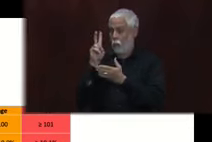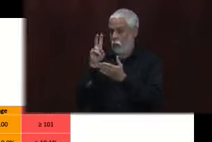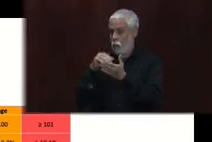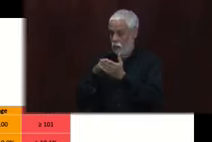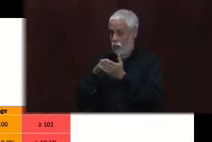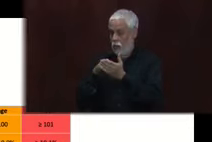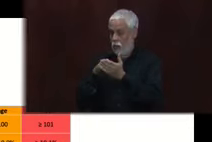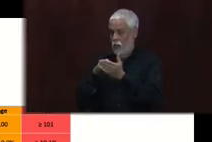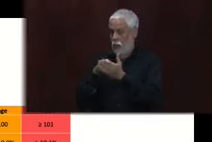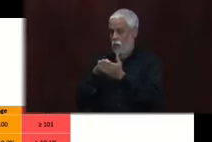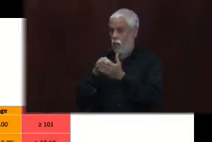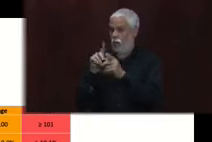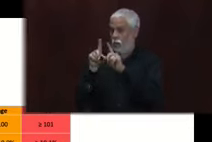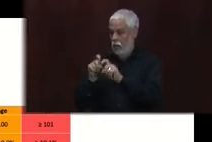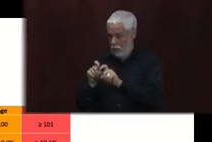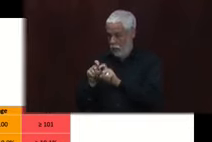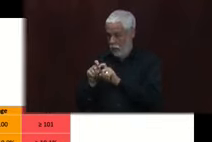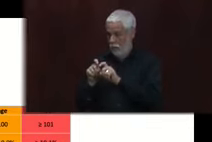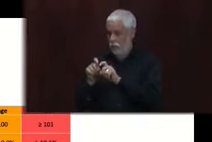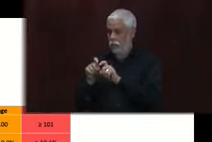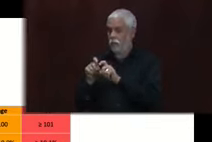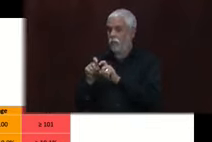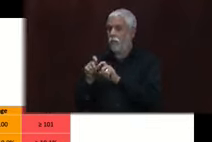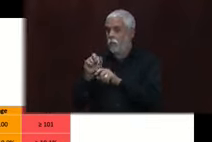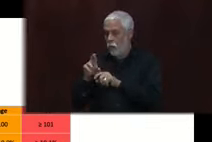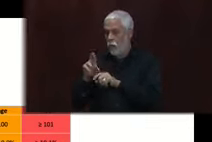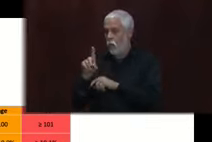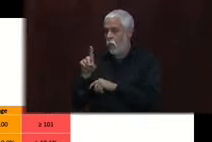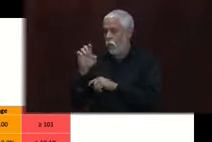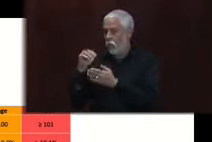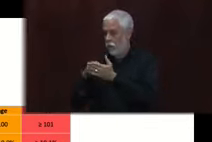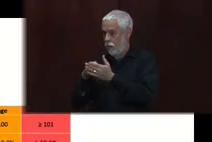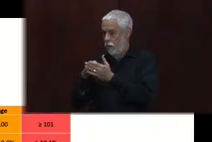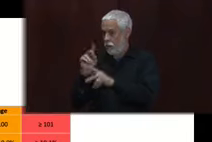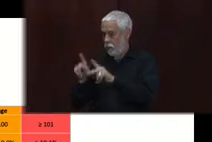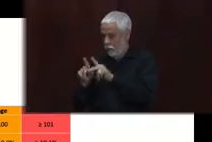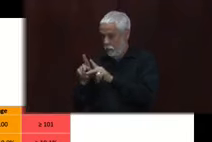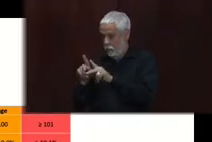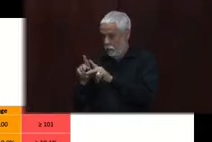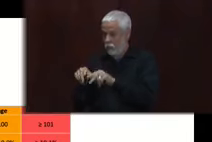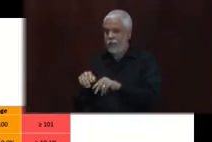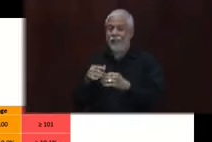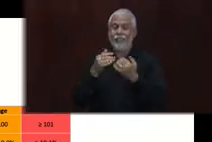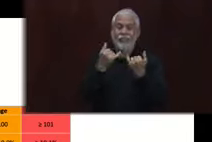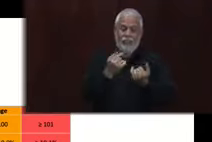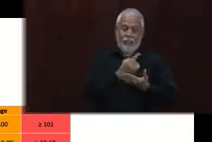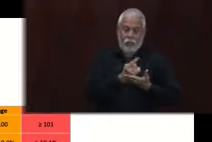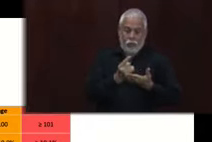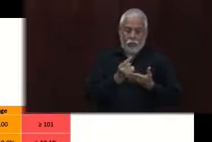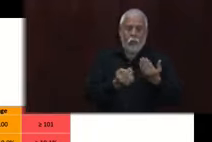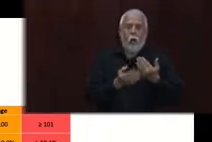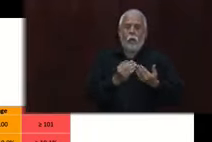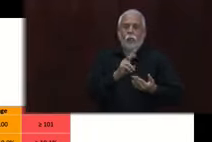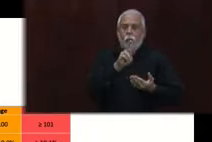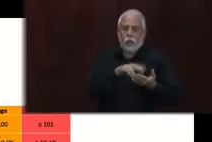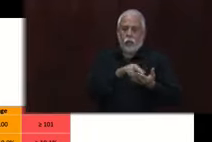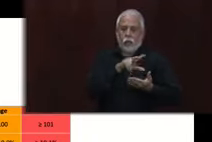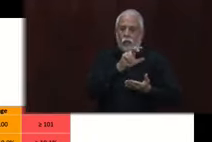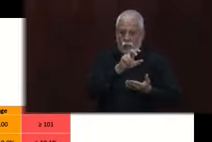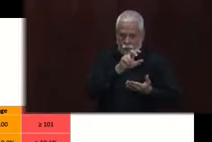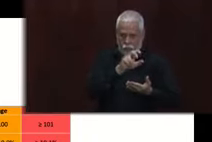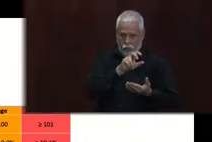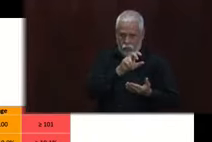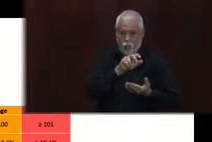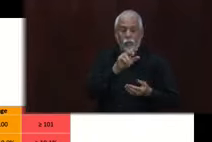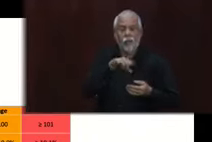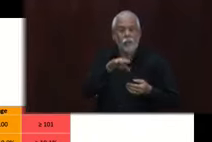2,000 tests, diagnostic tests per 100,000 population. This week, we were almost at 2,300. And